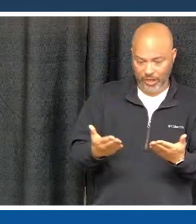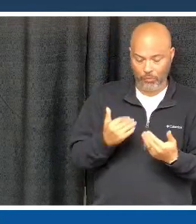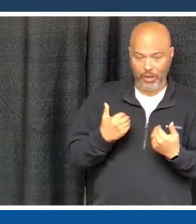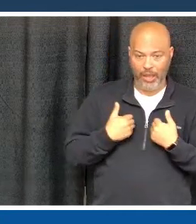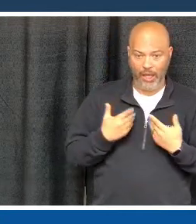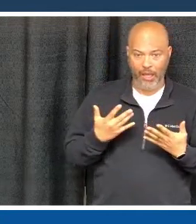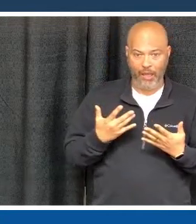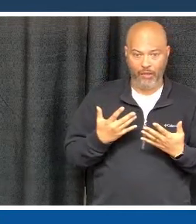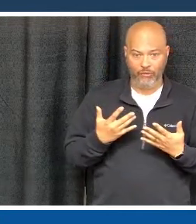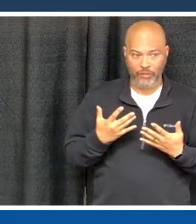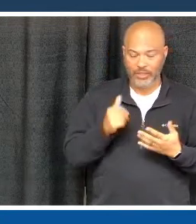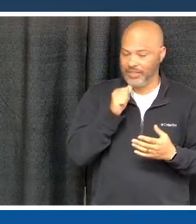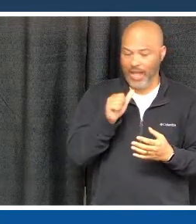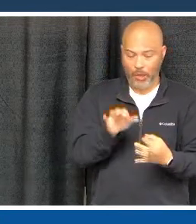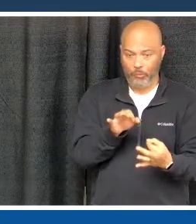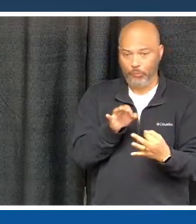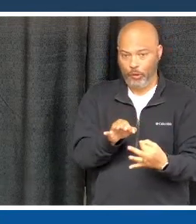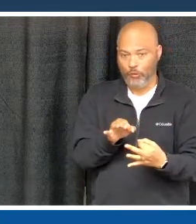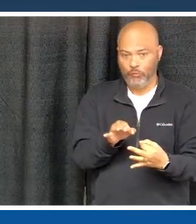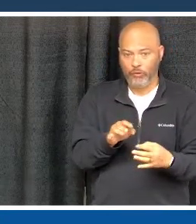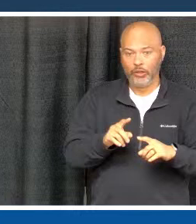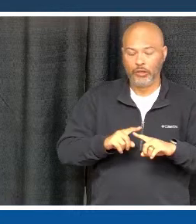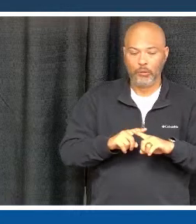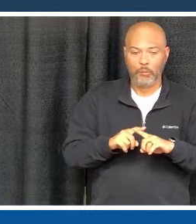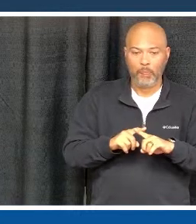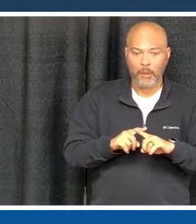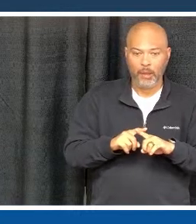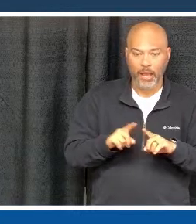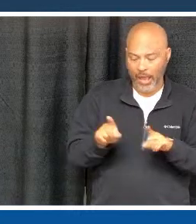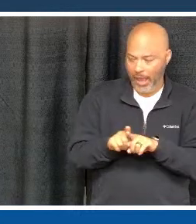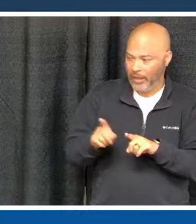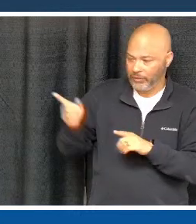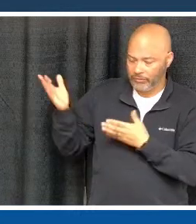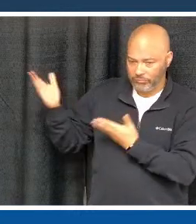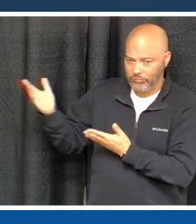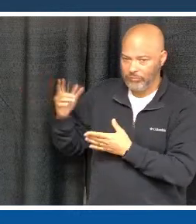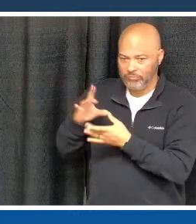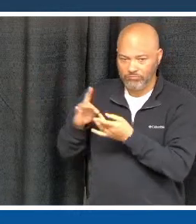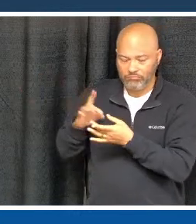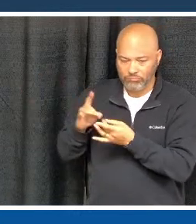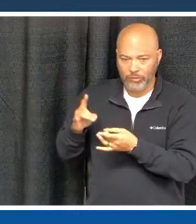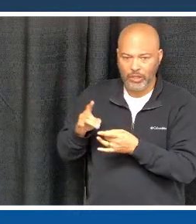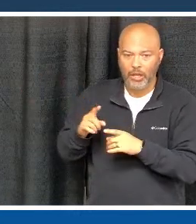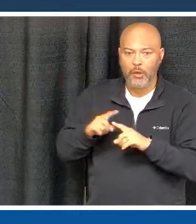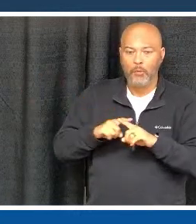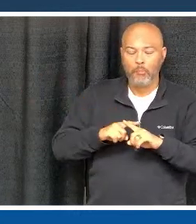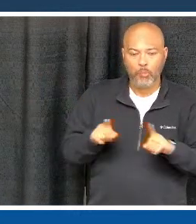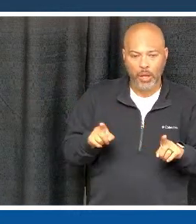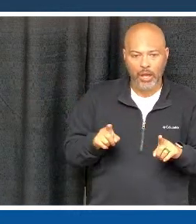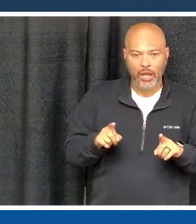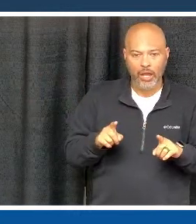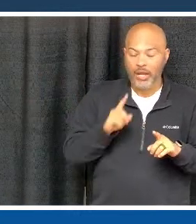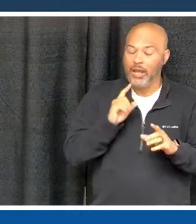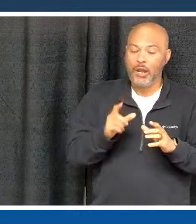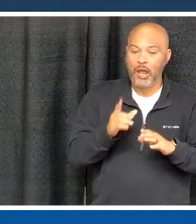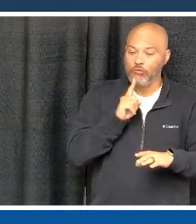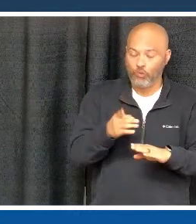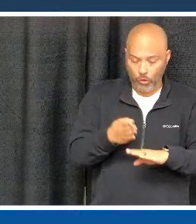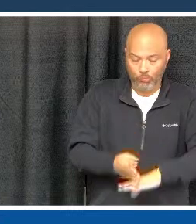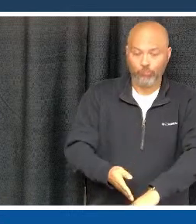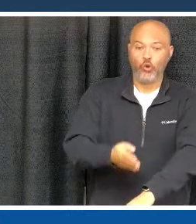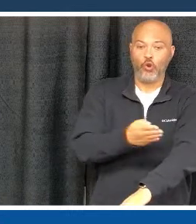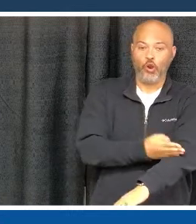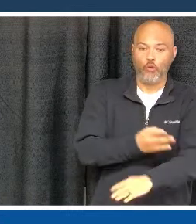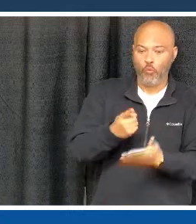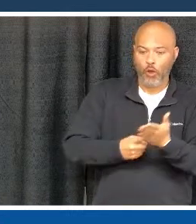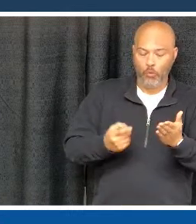is not perfect, as the chair has just stated, but it is much better than what